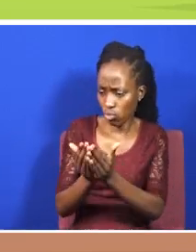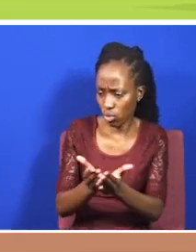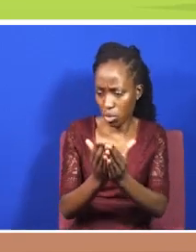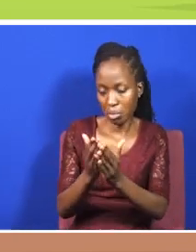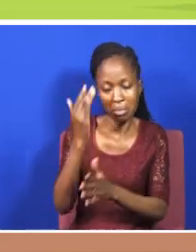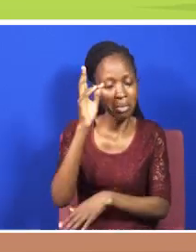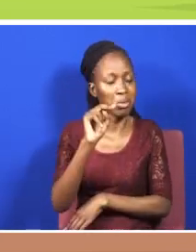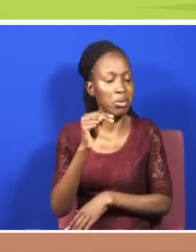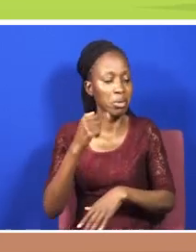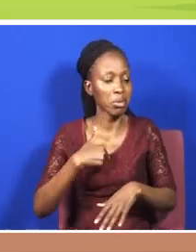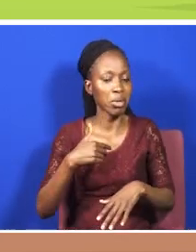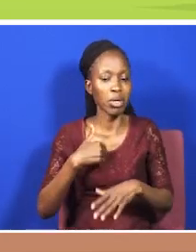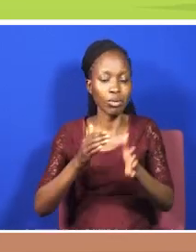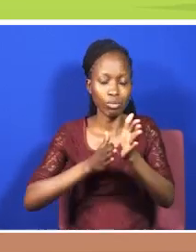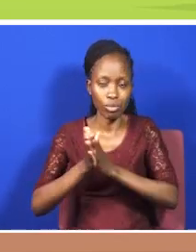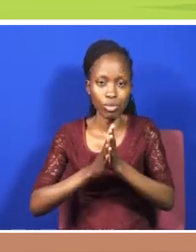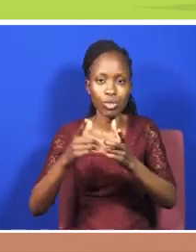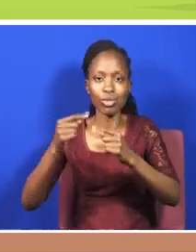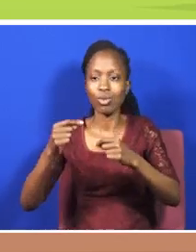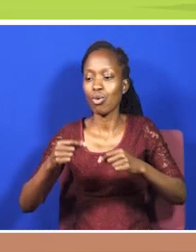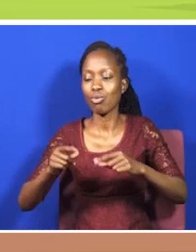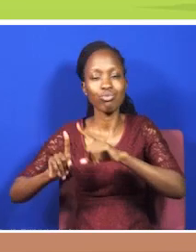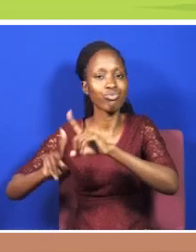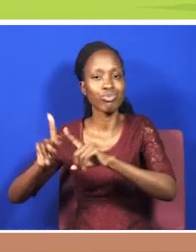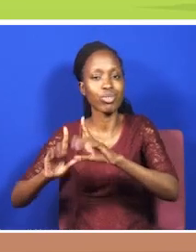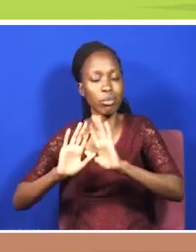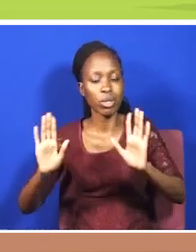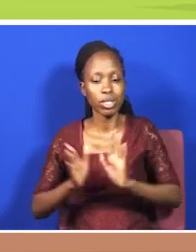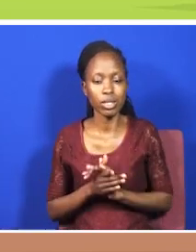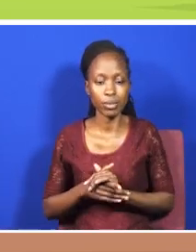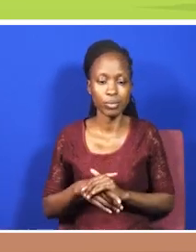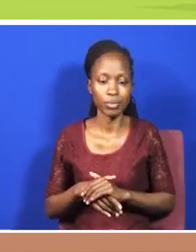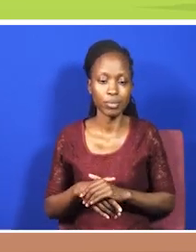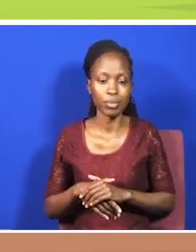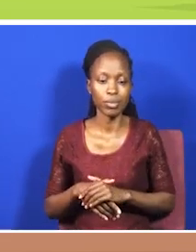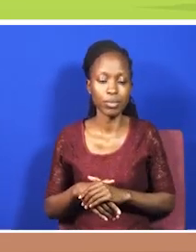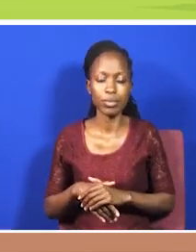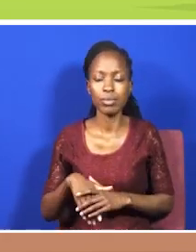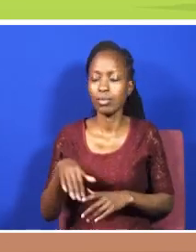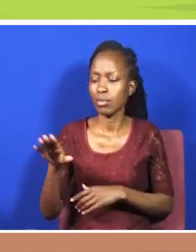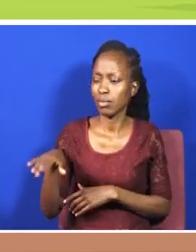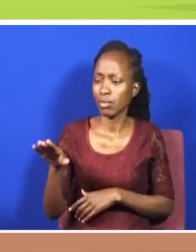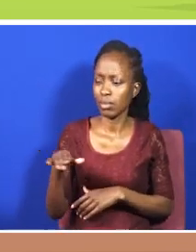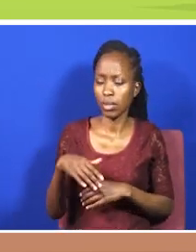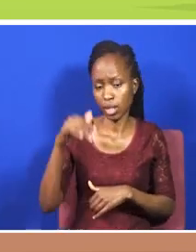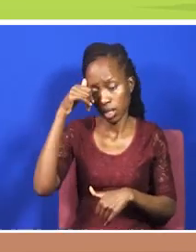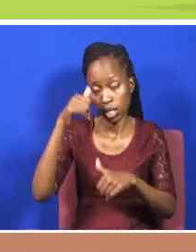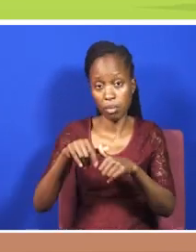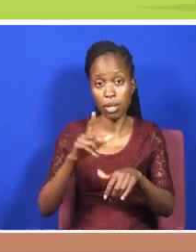holiday. You didn't know you were going to sail? No! I was just looking forward to going on a trip.